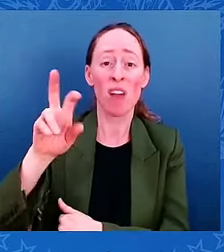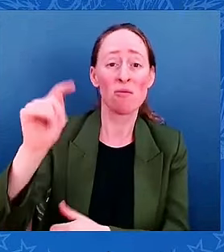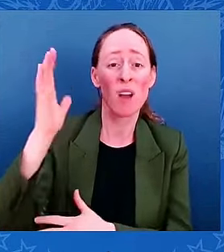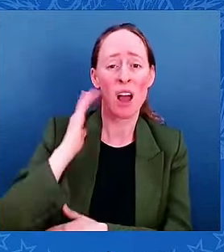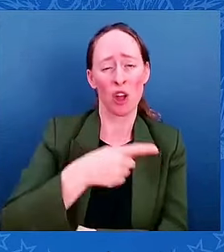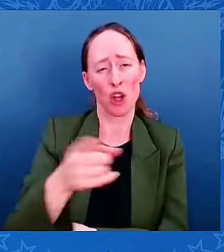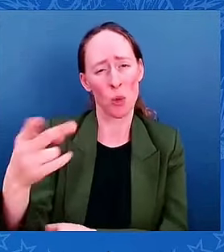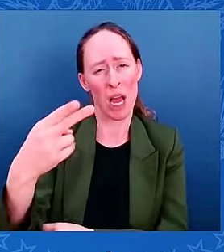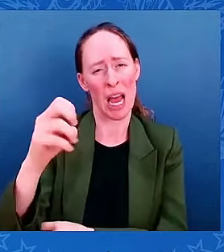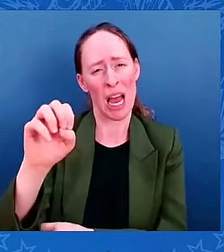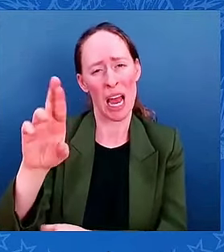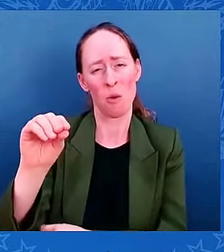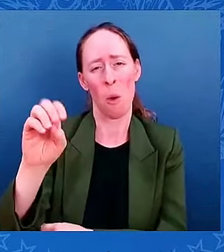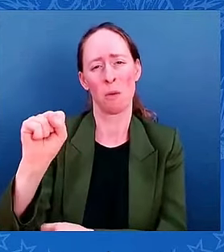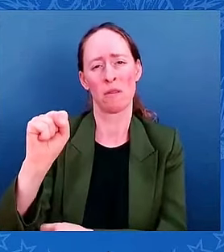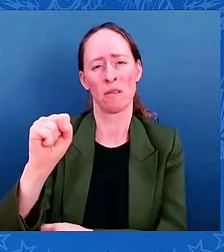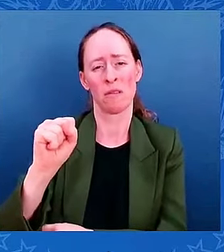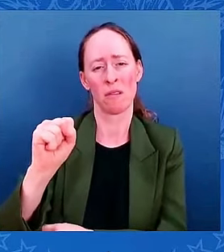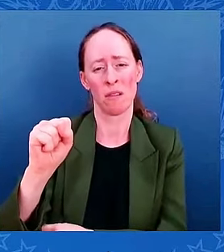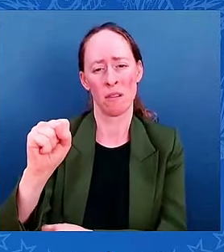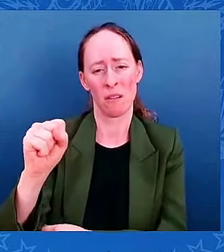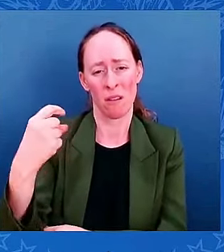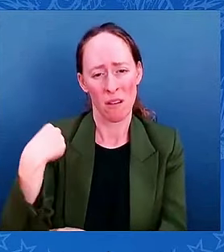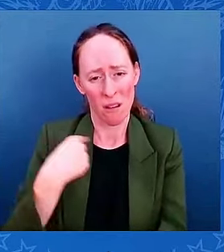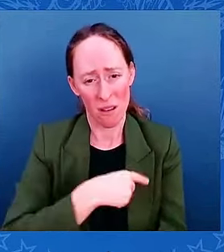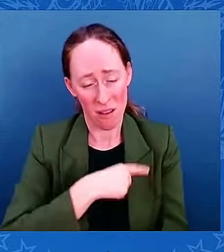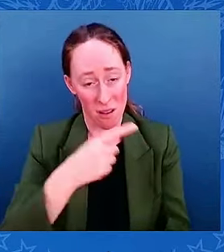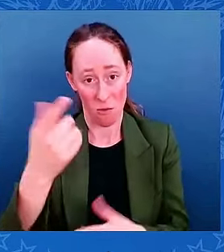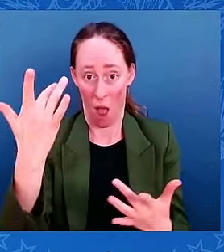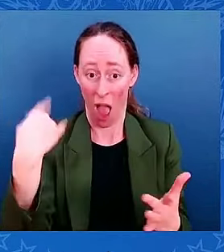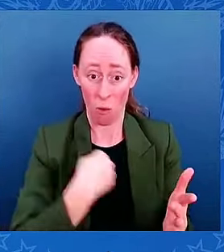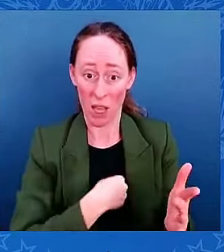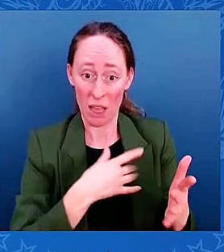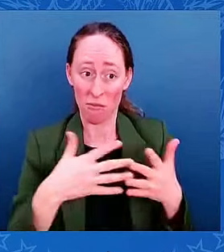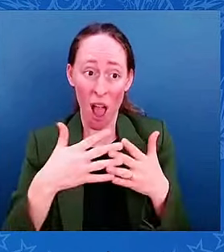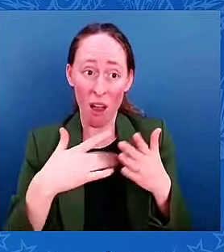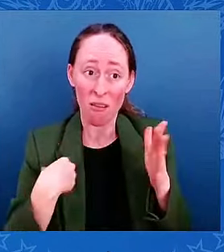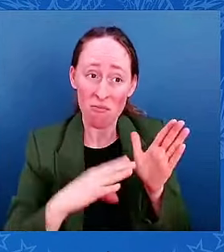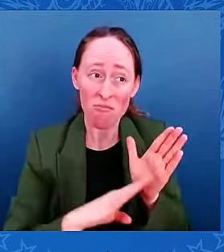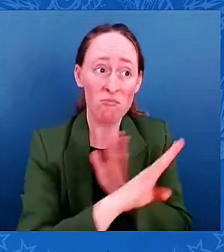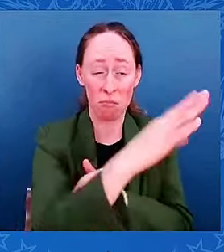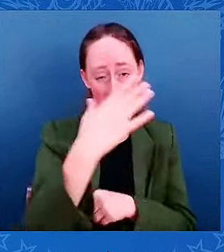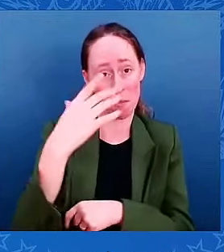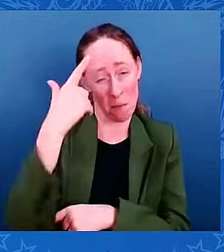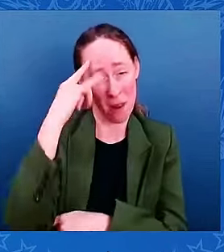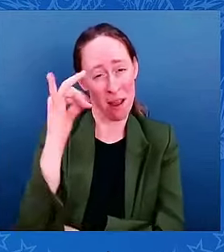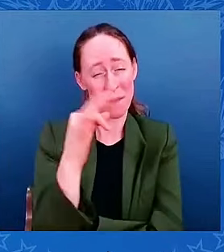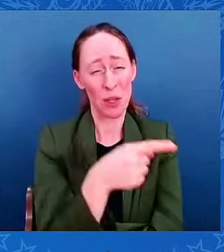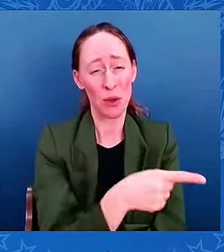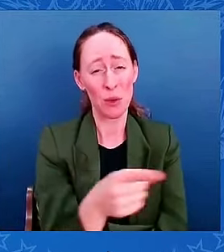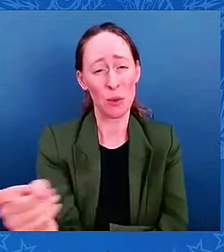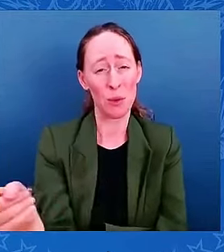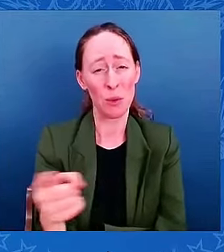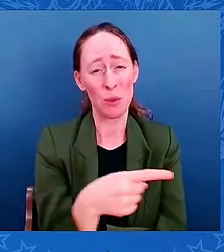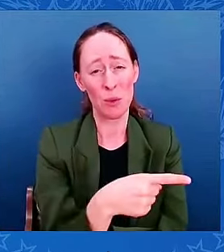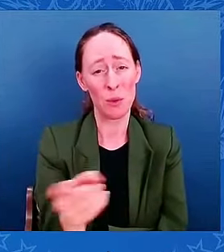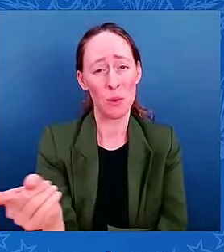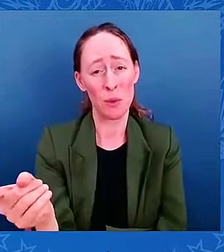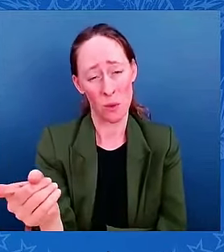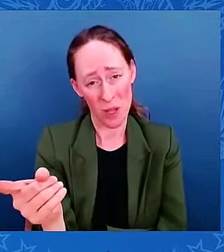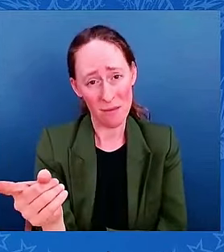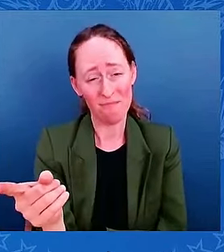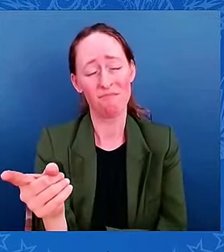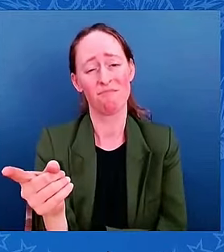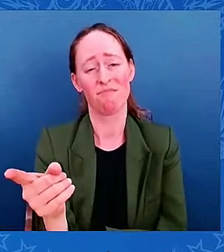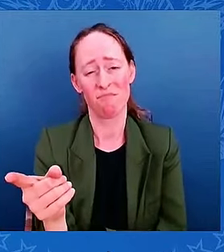the comeback story. Because of you, all those who came before. We're the only nation that's always